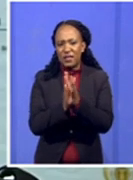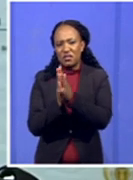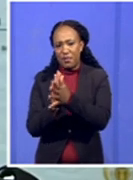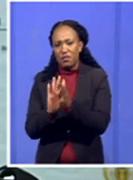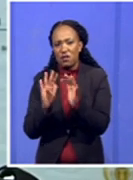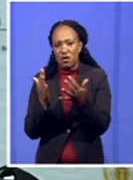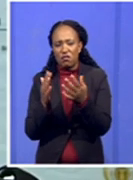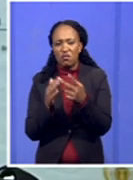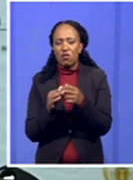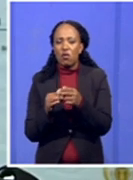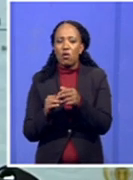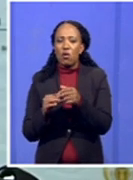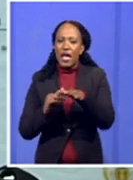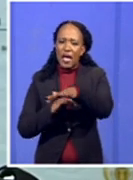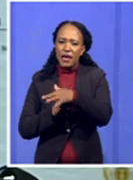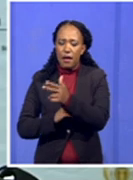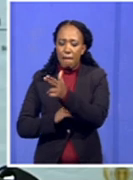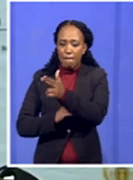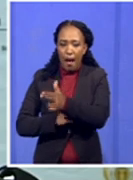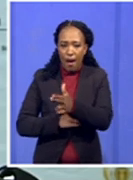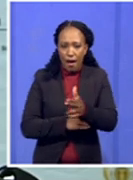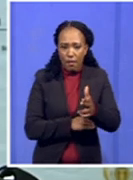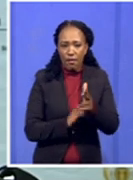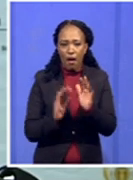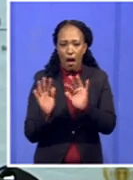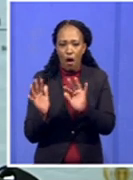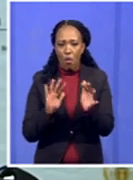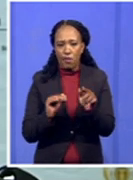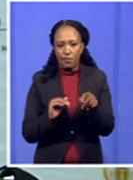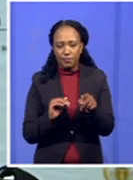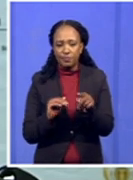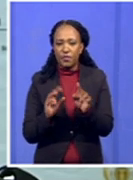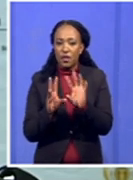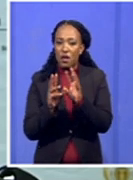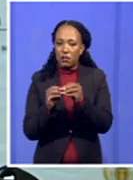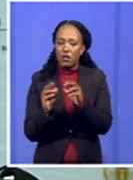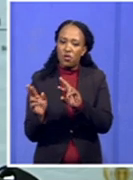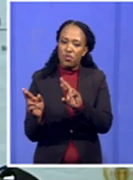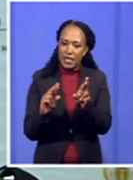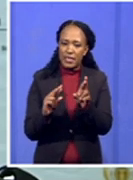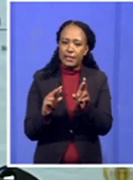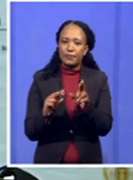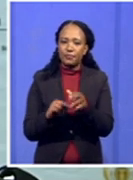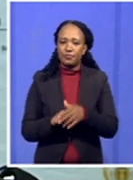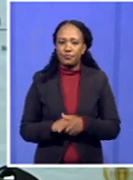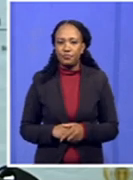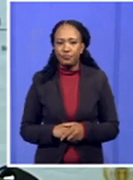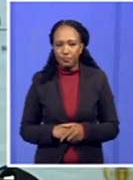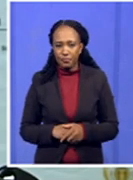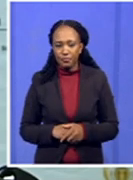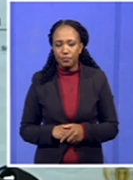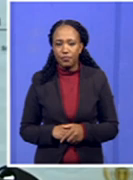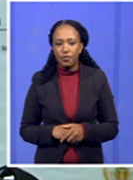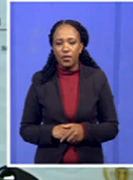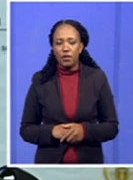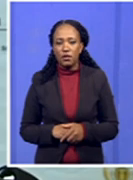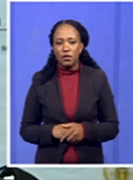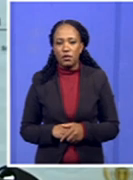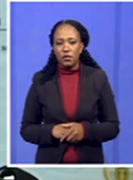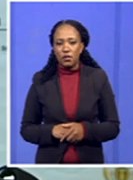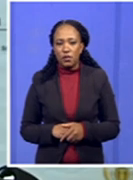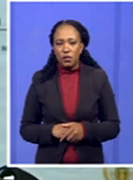is the parking and that. So all that will be ready. I can also just mention that also